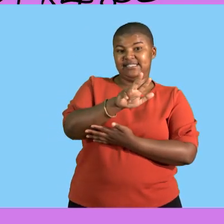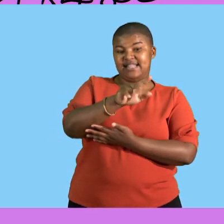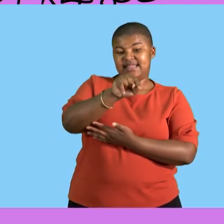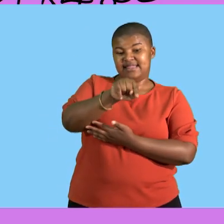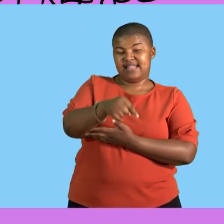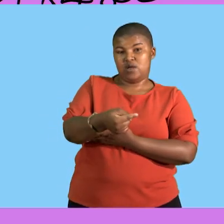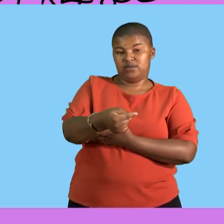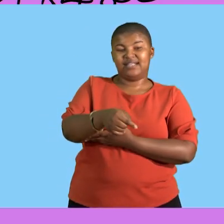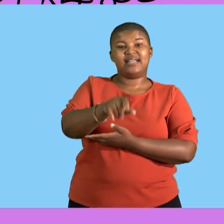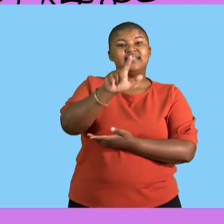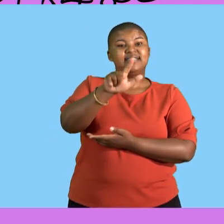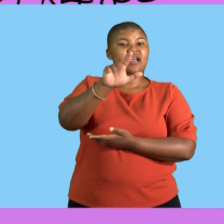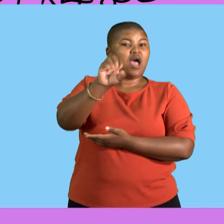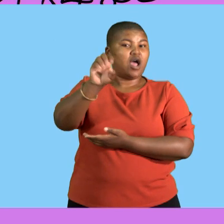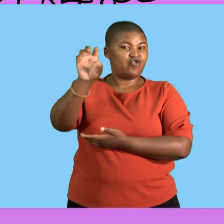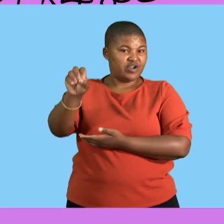18,700.